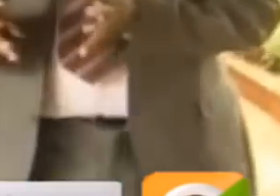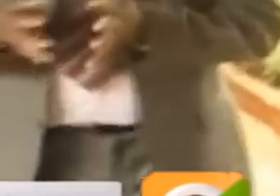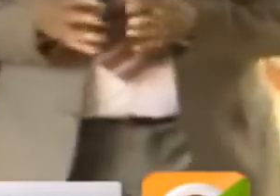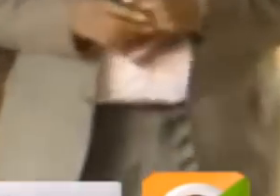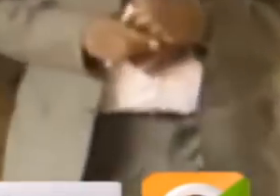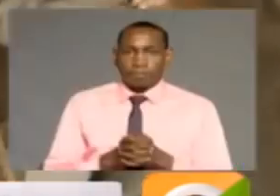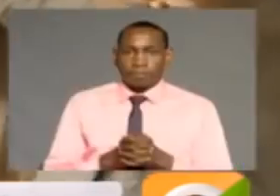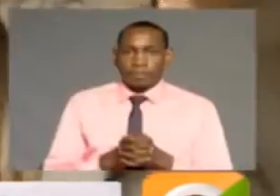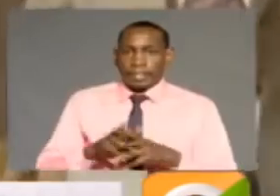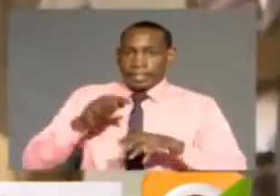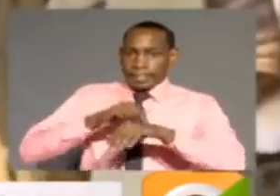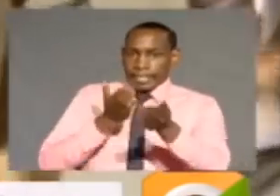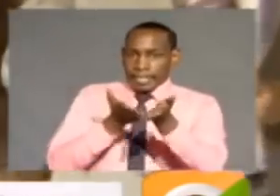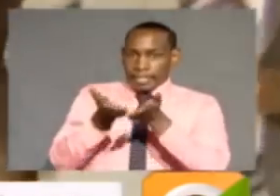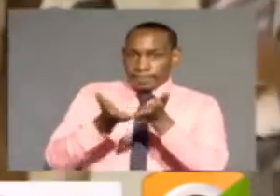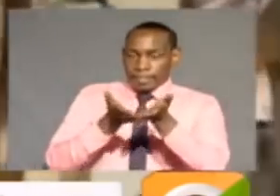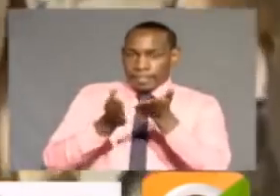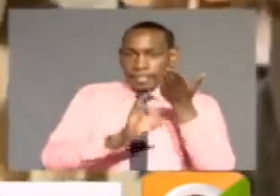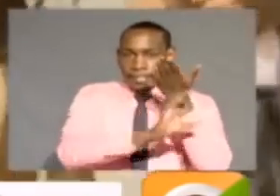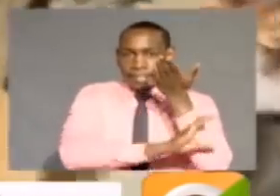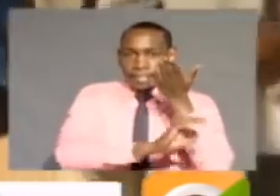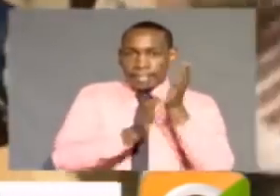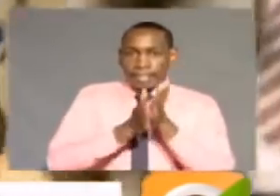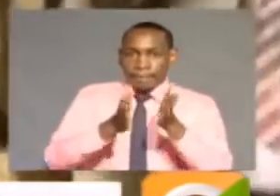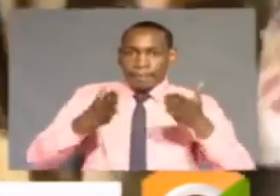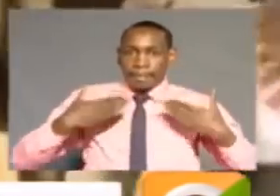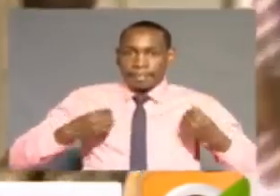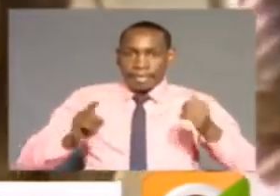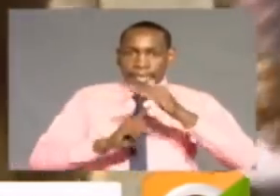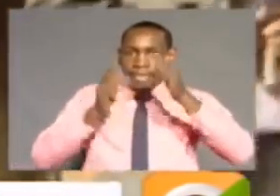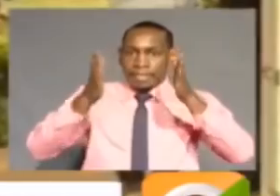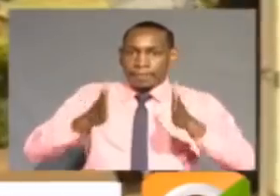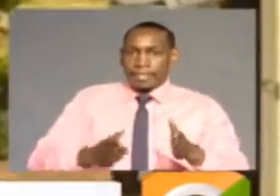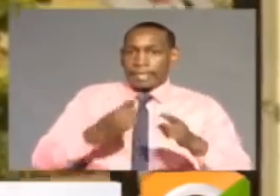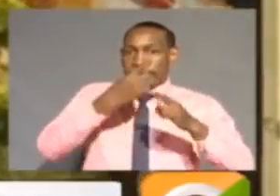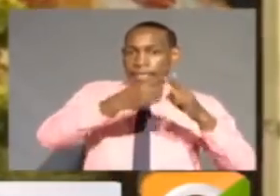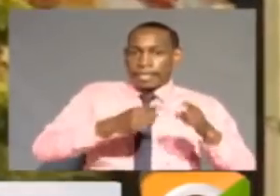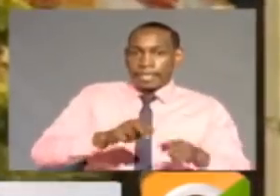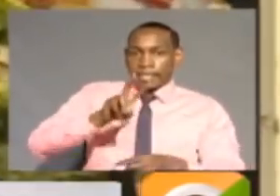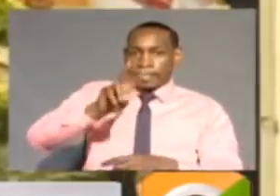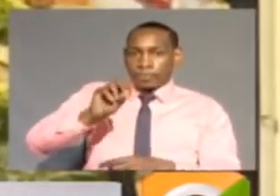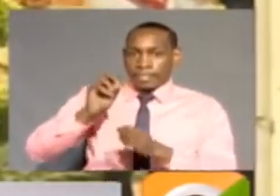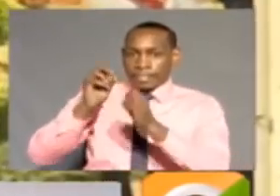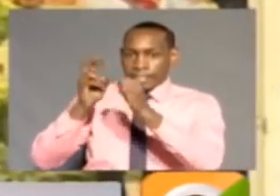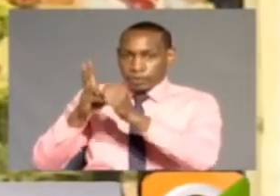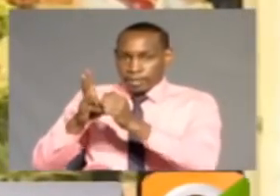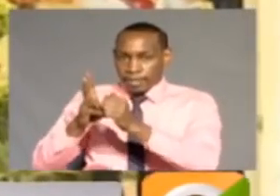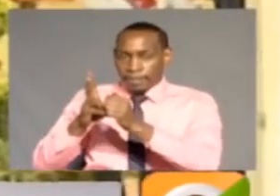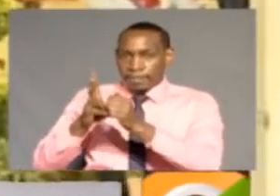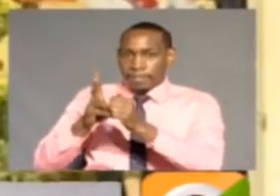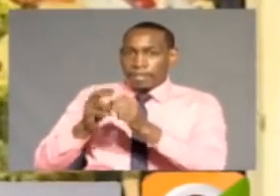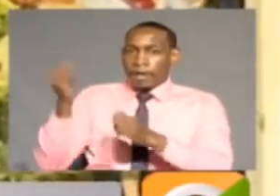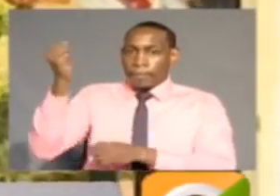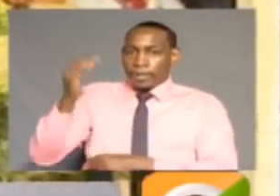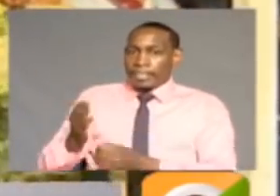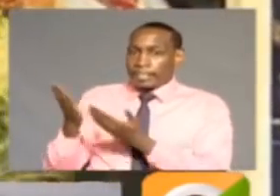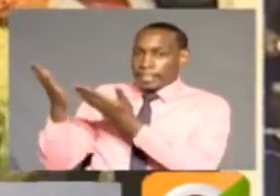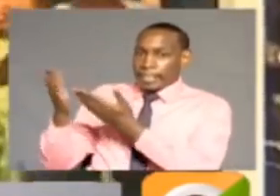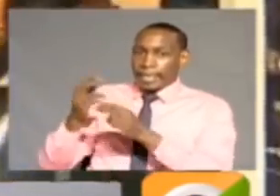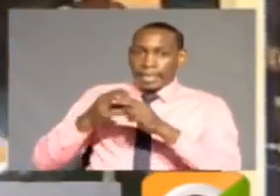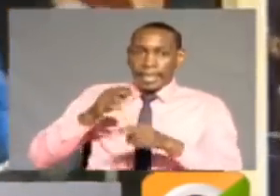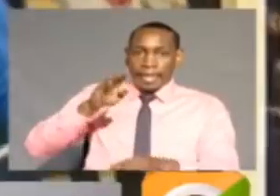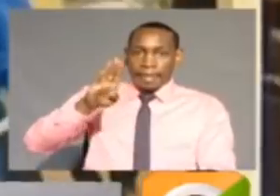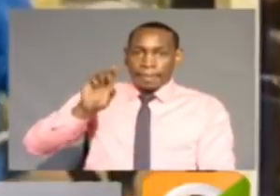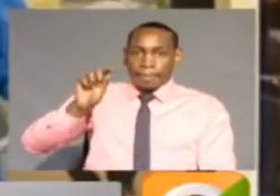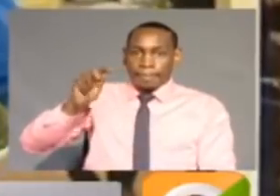It was while serving as the country's public health cabinet minister in the year 2012 that veteran politician Beth Mugo